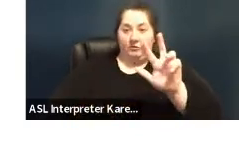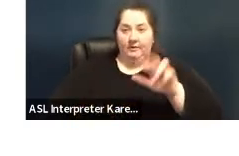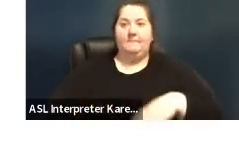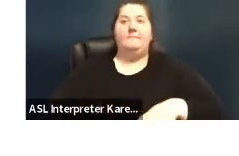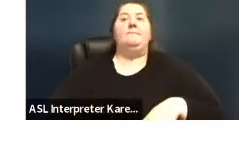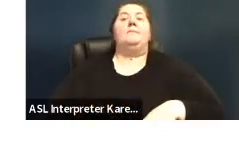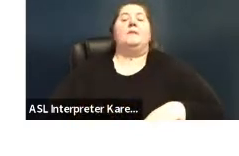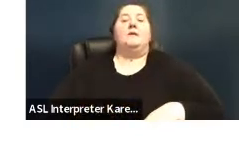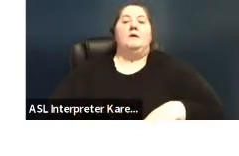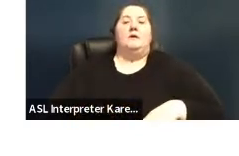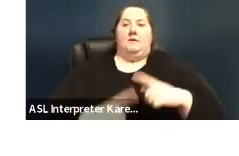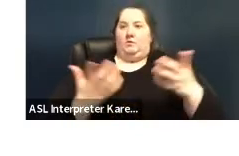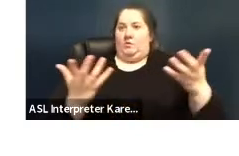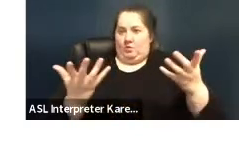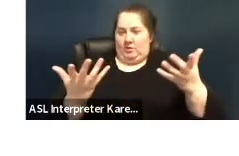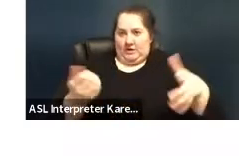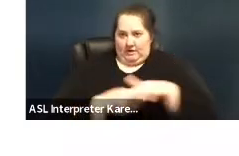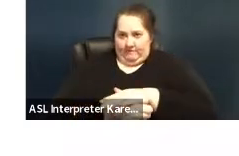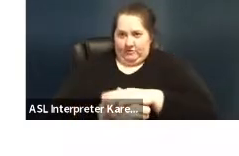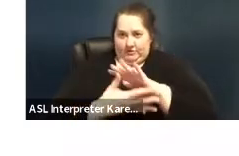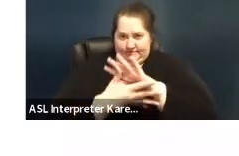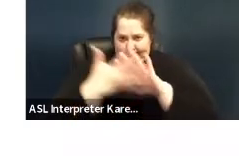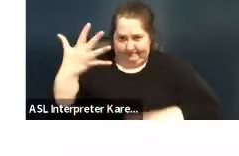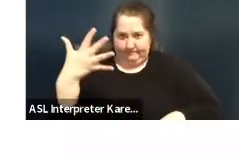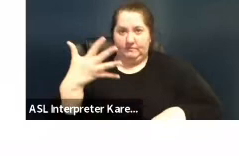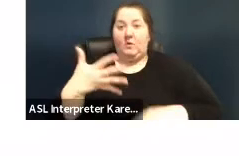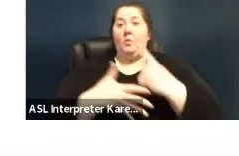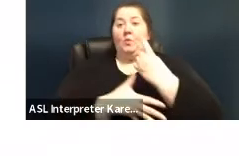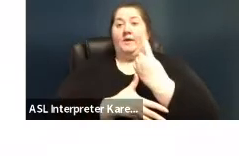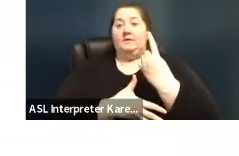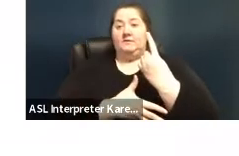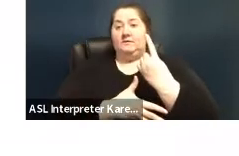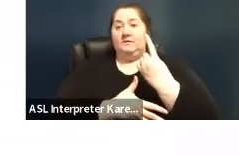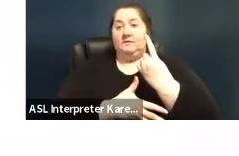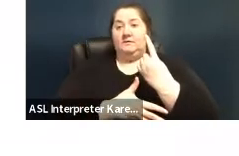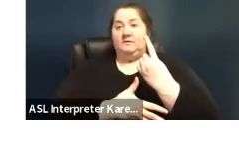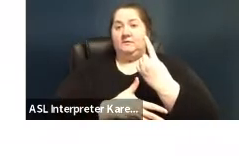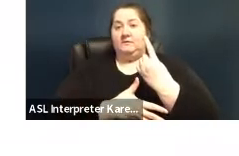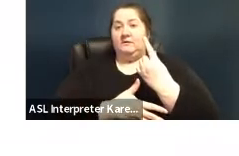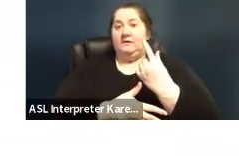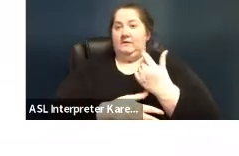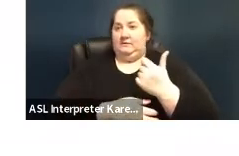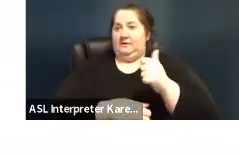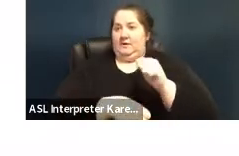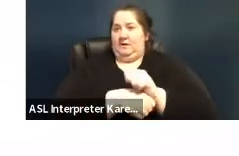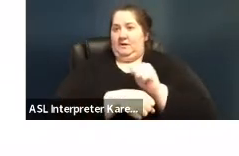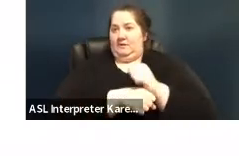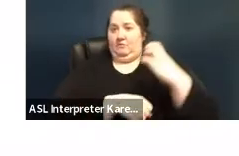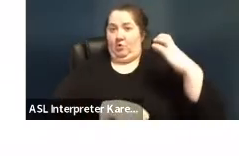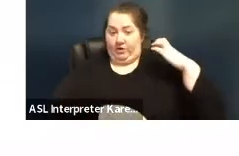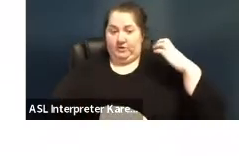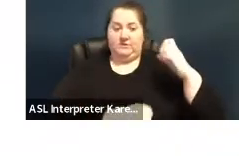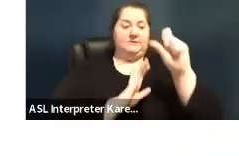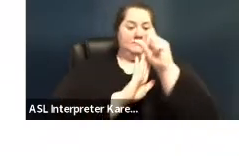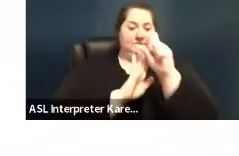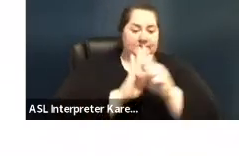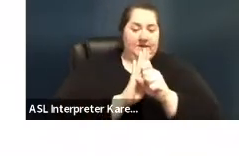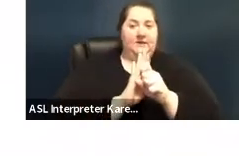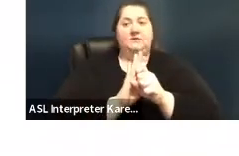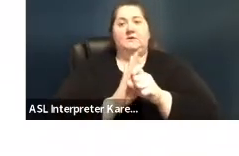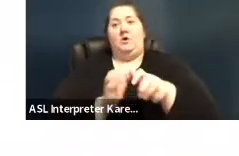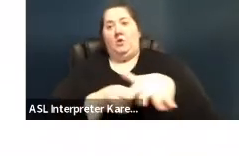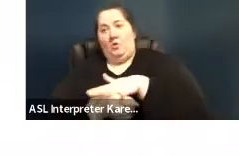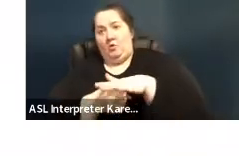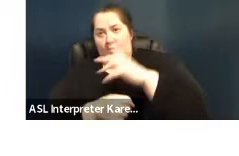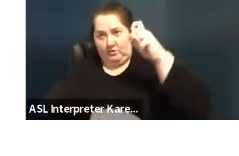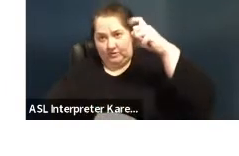actually does cover. So first of all, Title I covers employers, state and local government agencies,